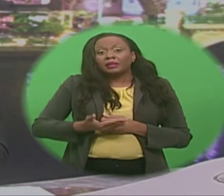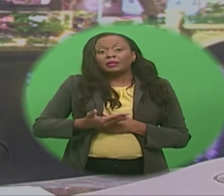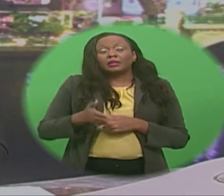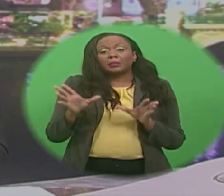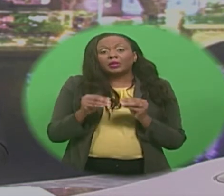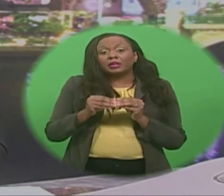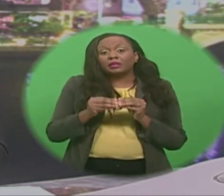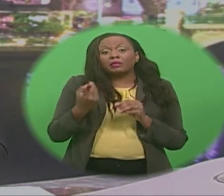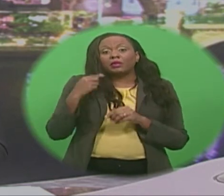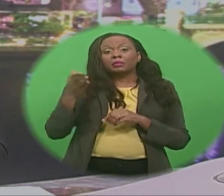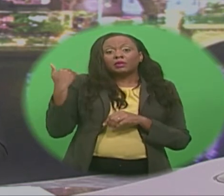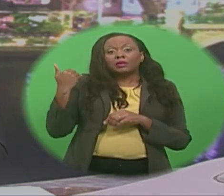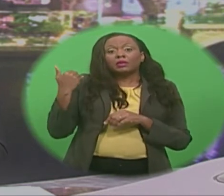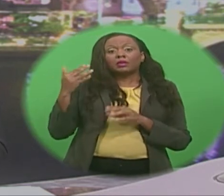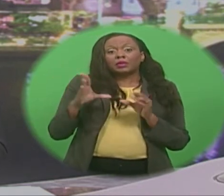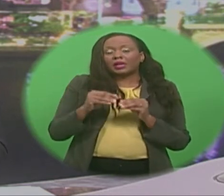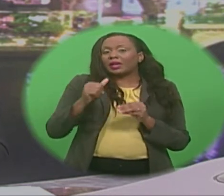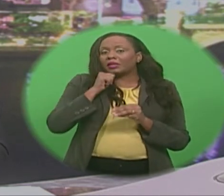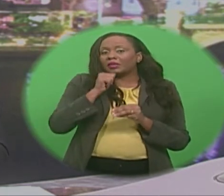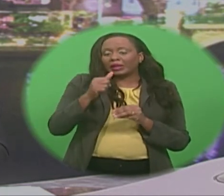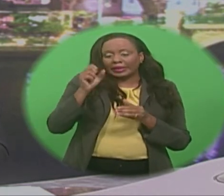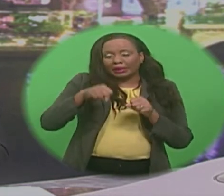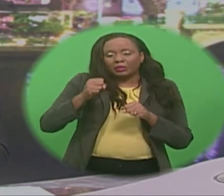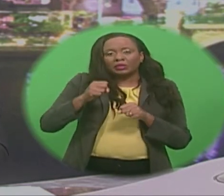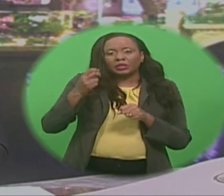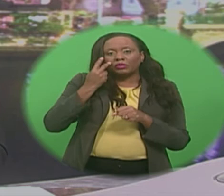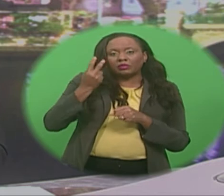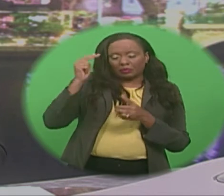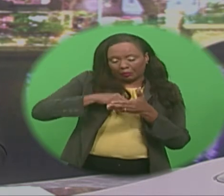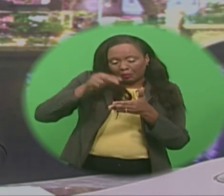had not been able to review the final report before it was presented.